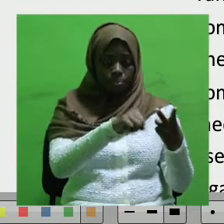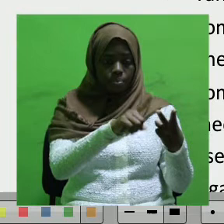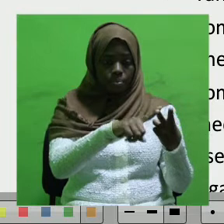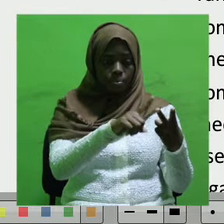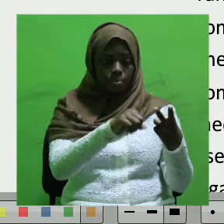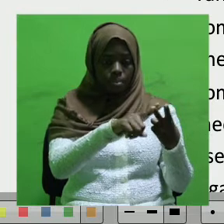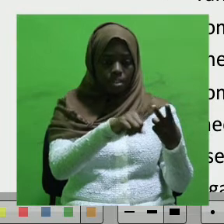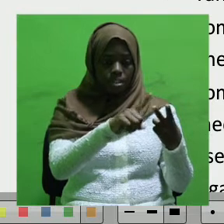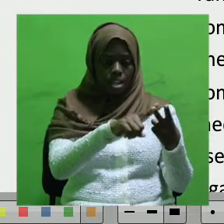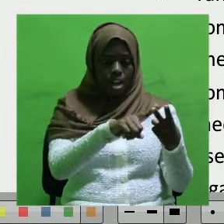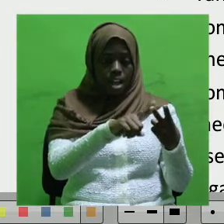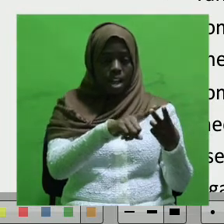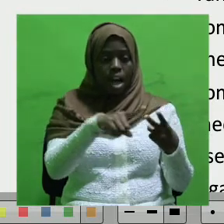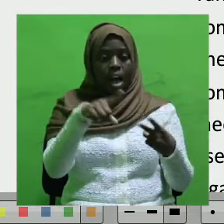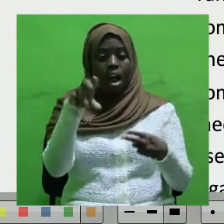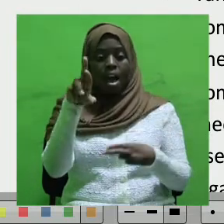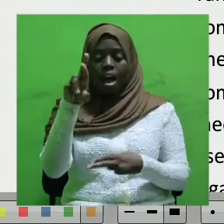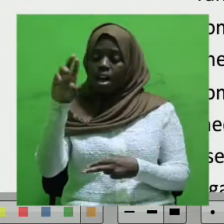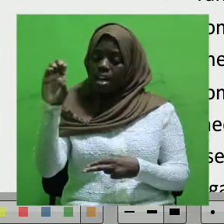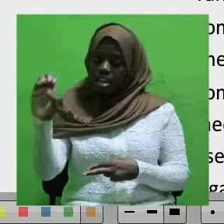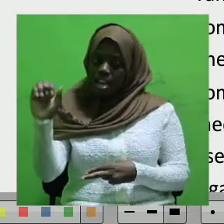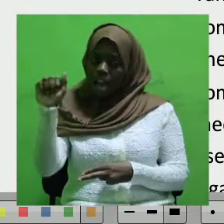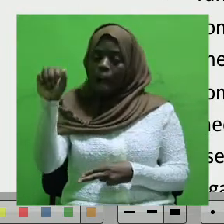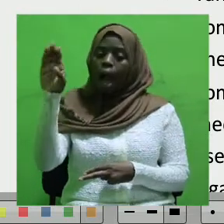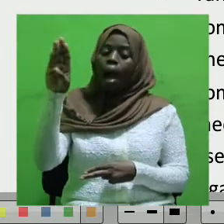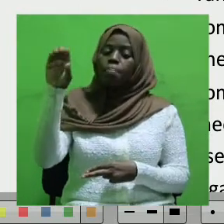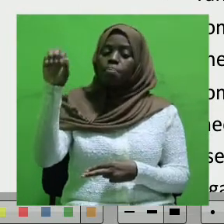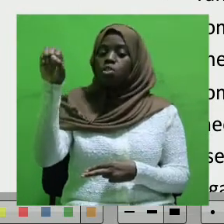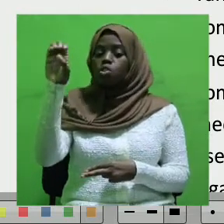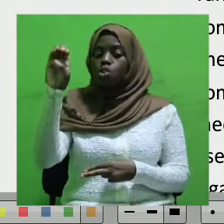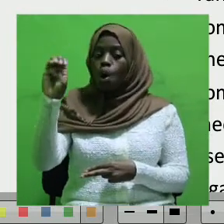reabsorption. So in reabsorption, there are